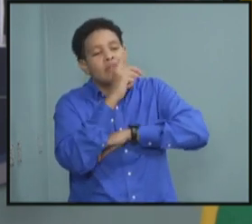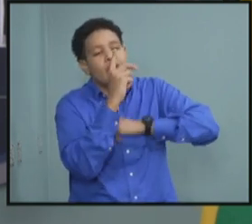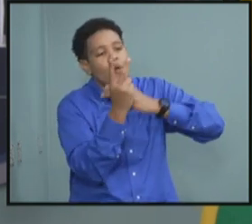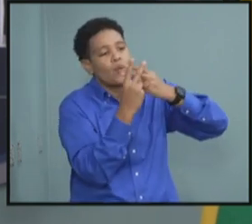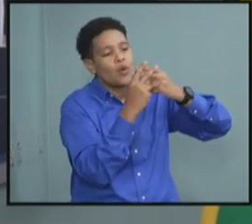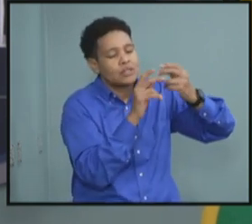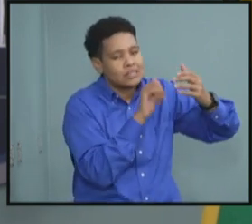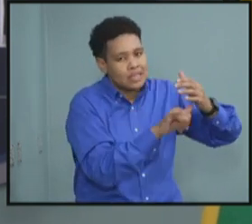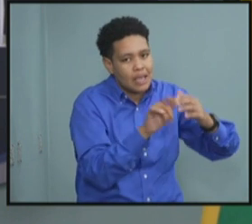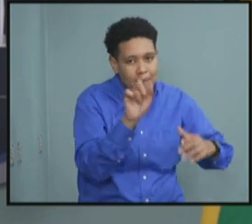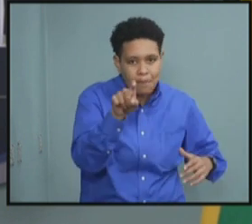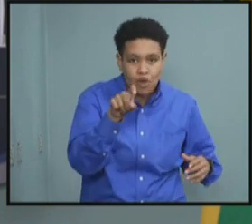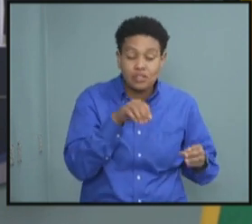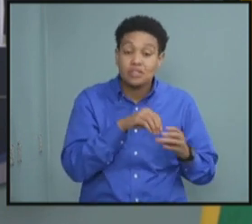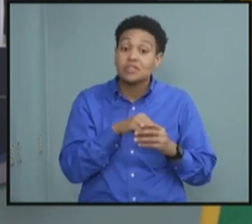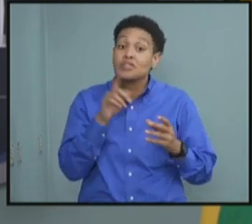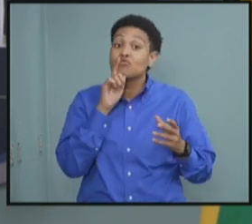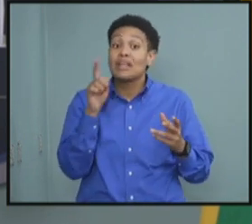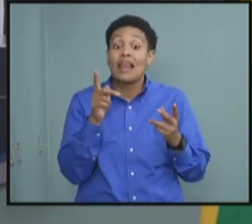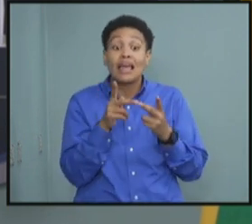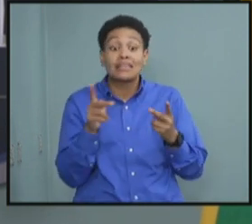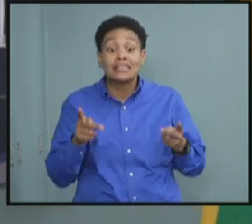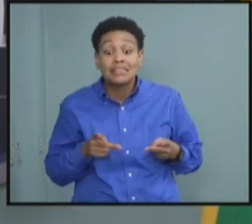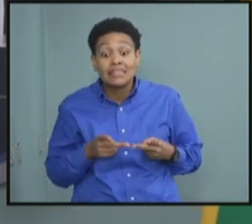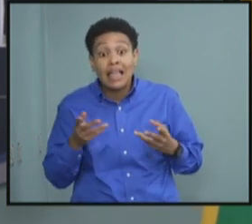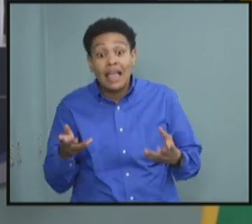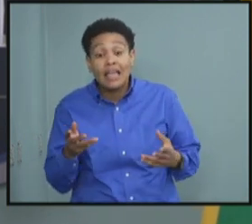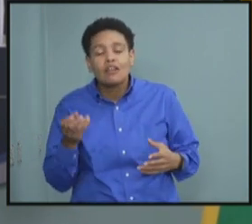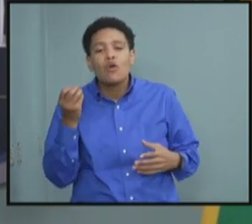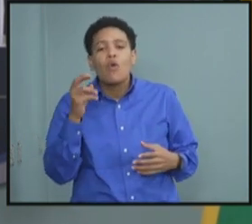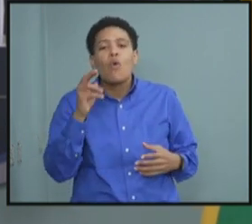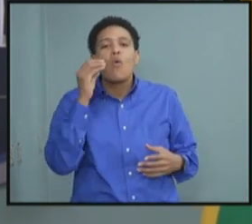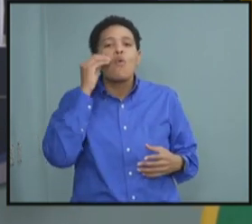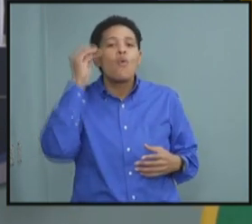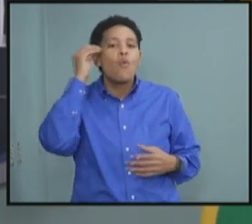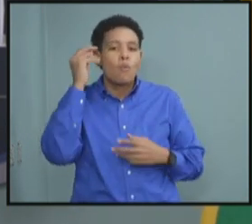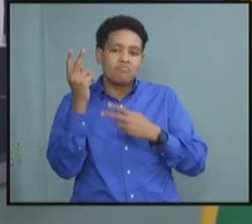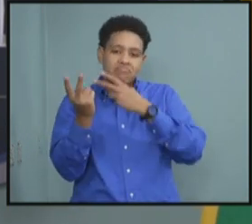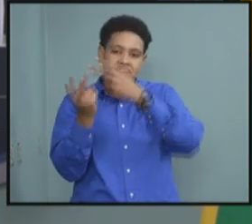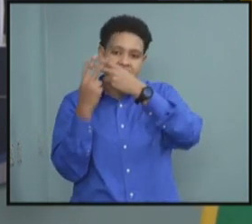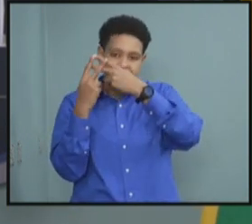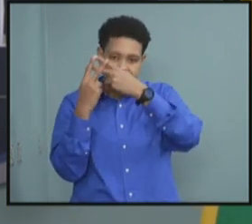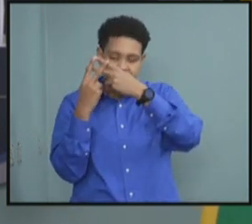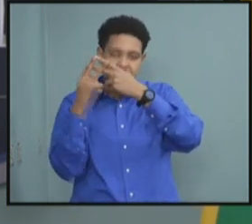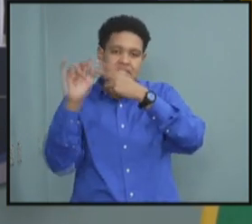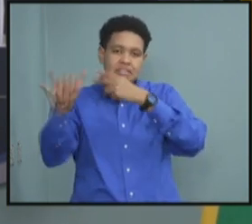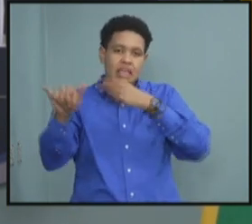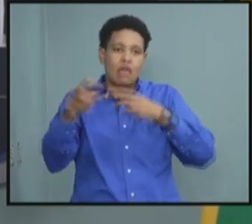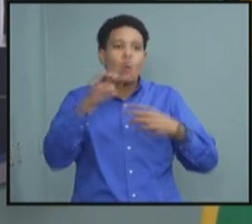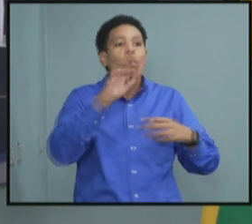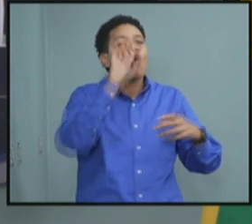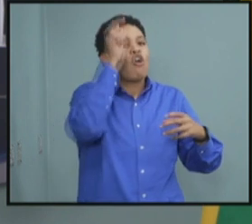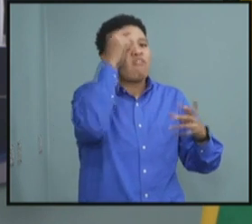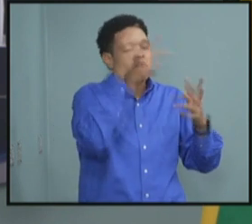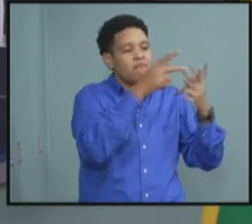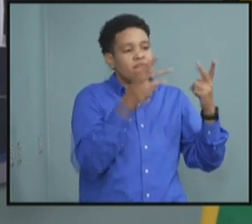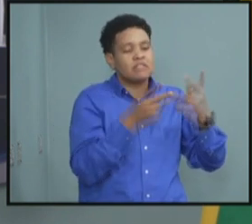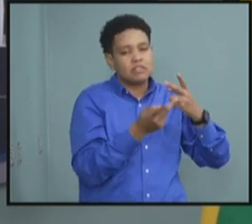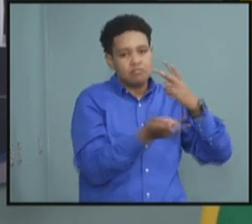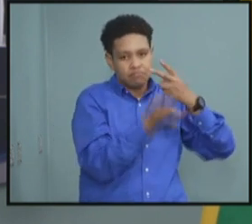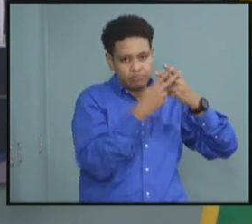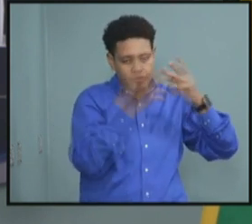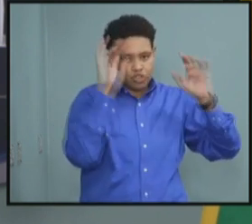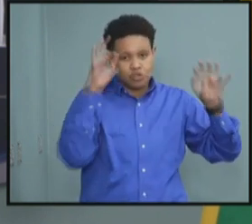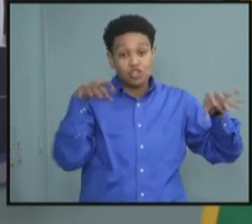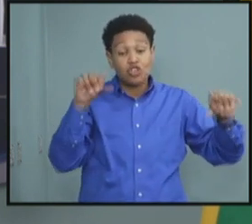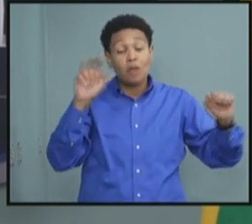quarantine in either a state or home-based quarantine to be determined by the public